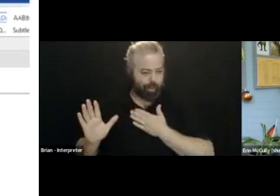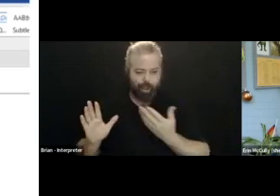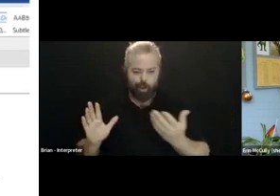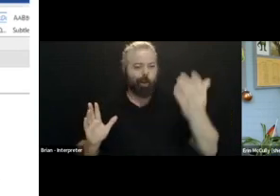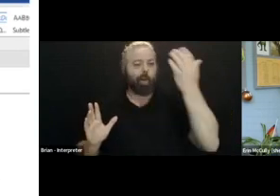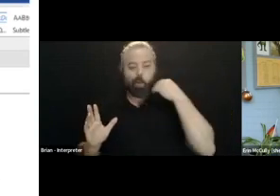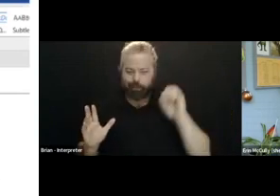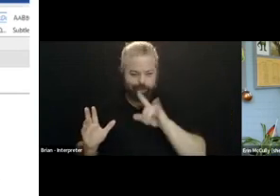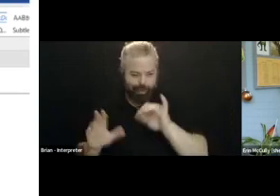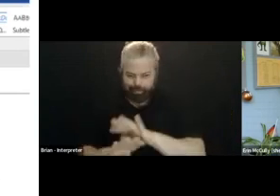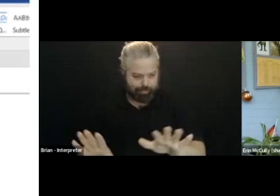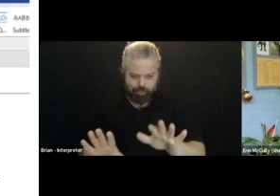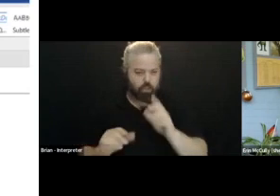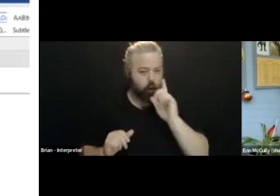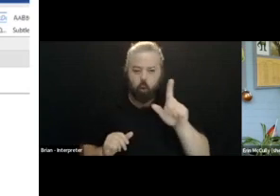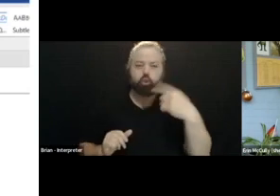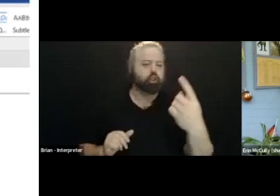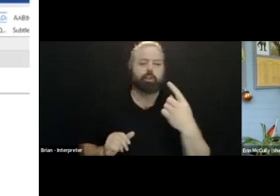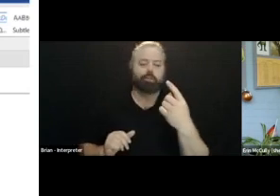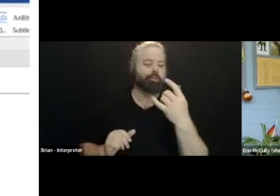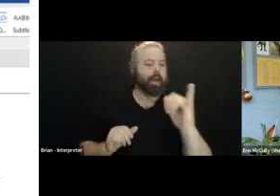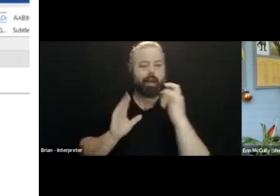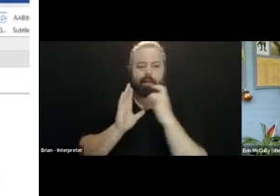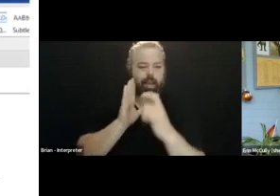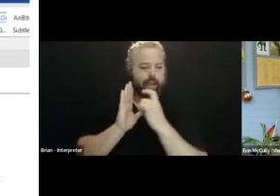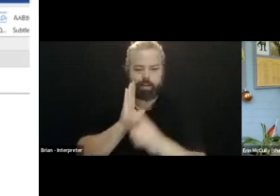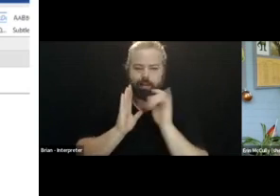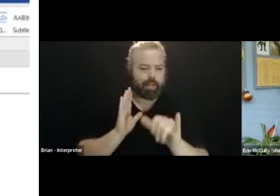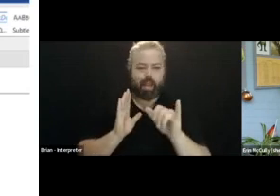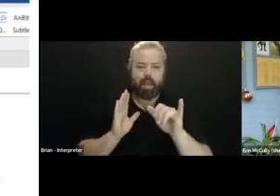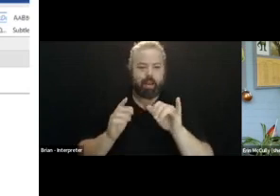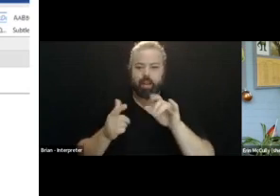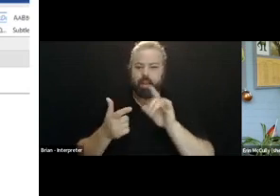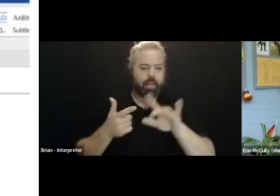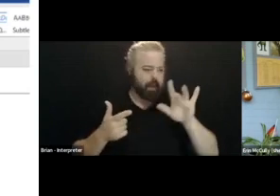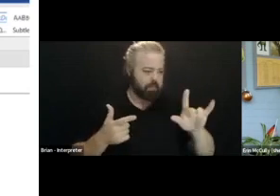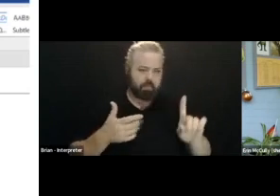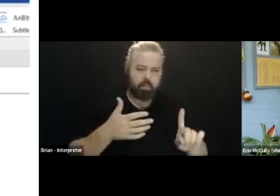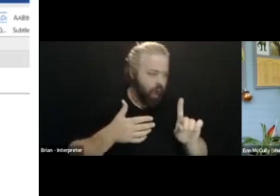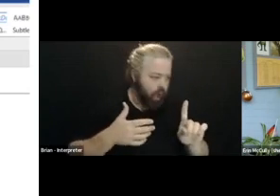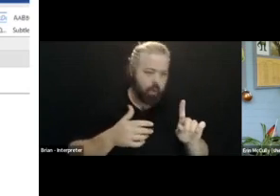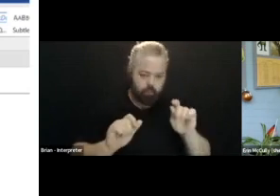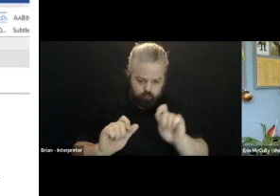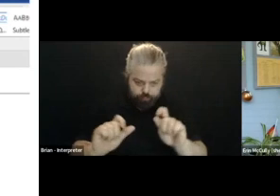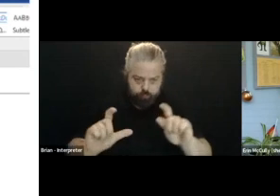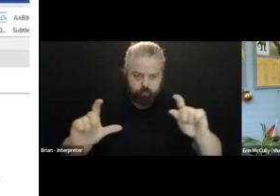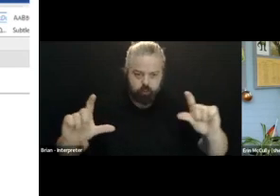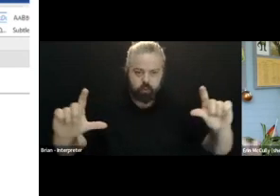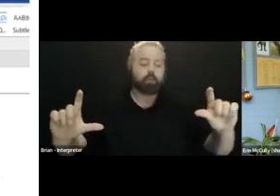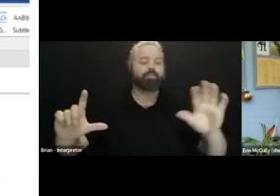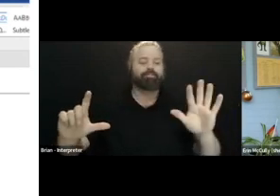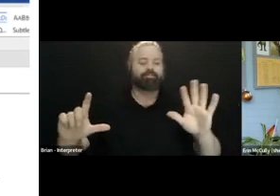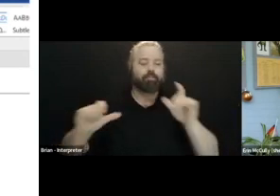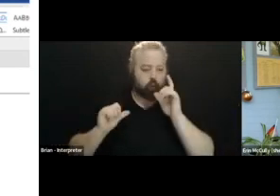just highlight the text at the top of your page and hit the up button on the text size.